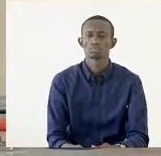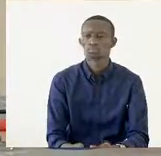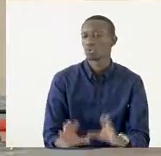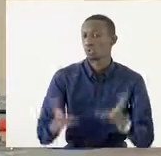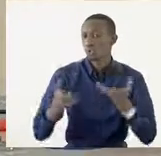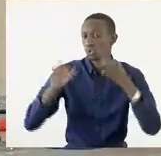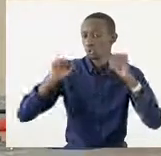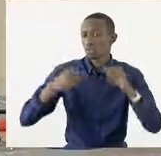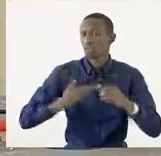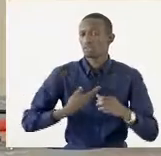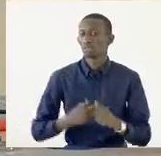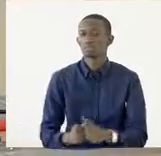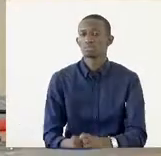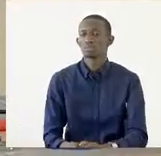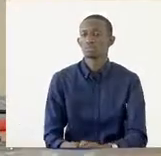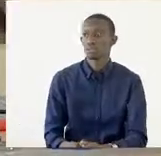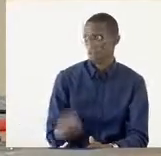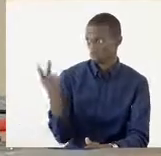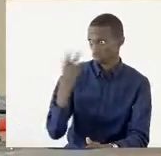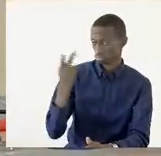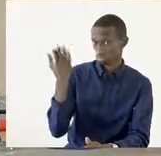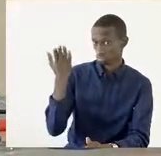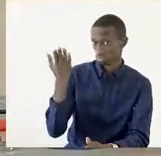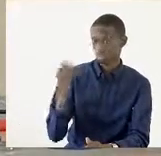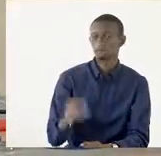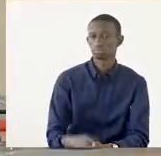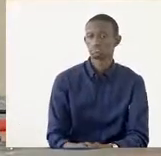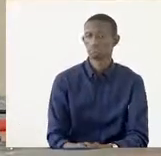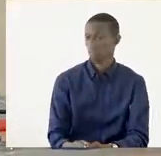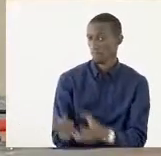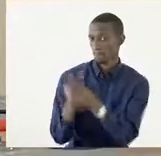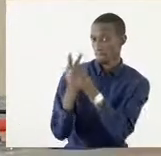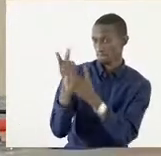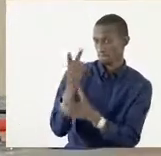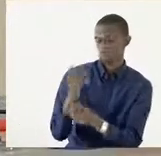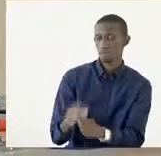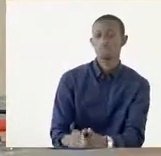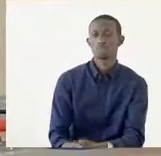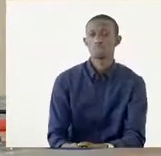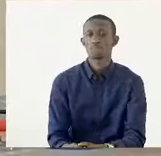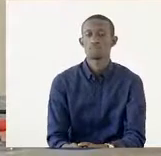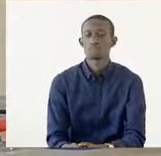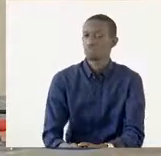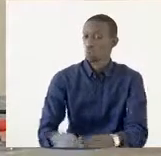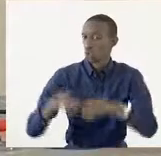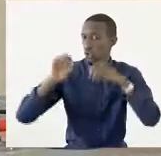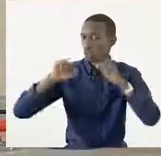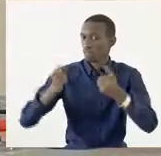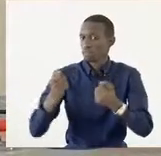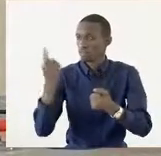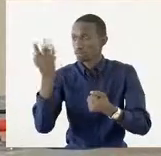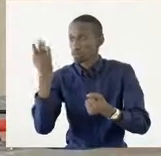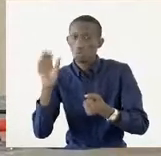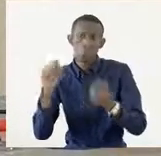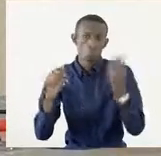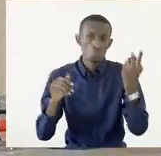aldehyde, and these two, they are either both of them, or you may have an aldehyde, or you have a